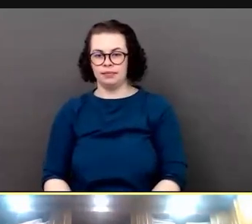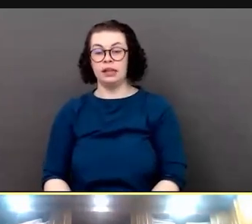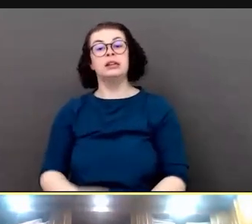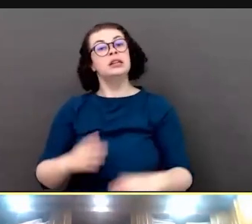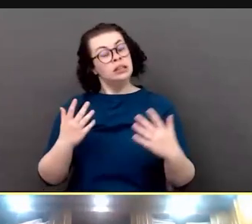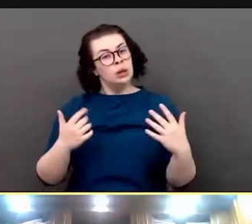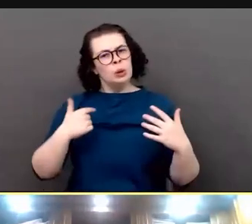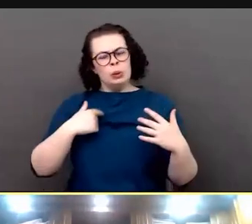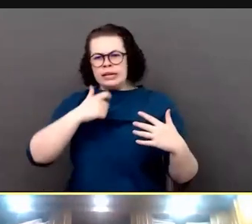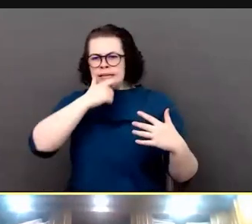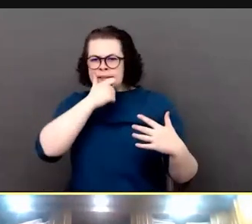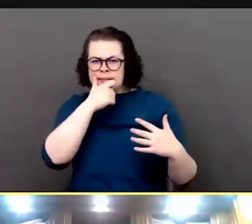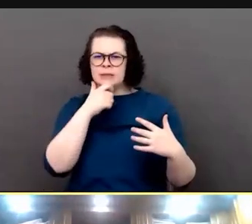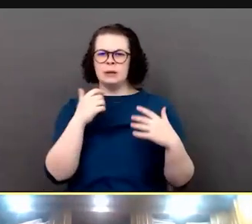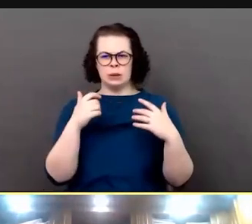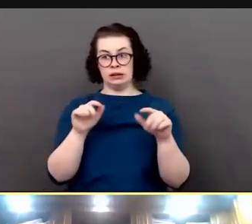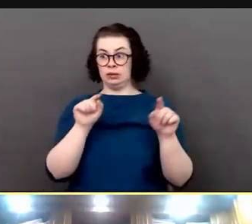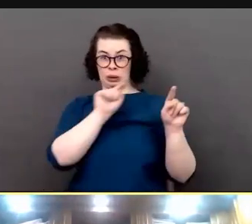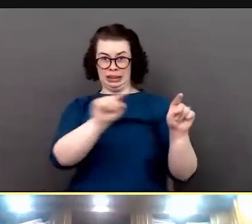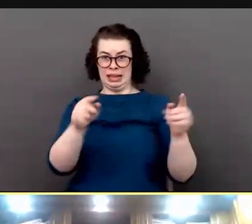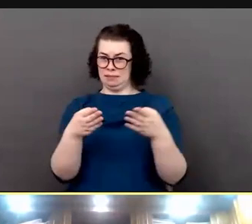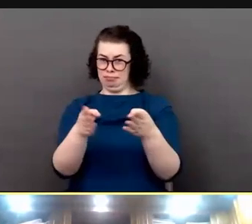contain accessibility requirements, and